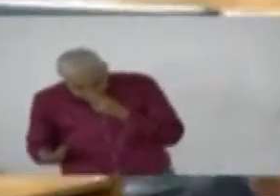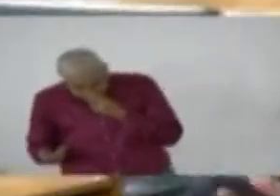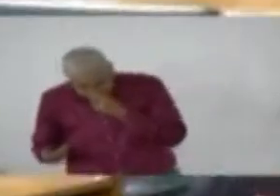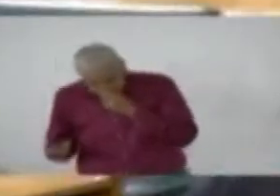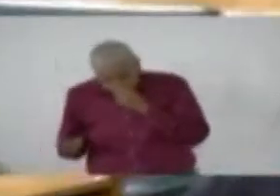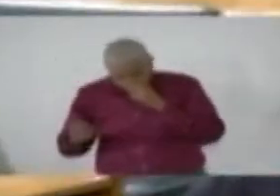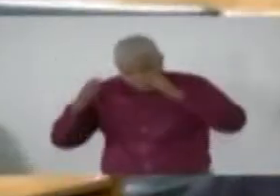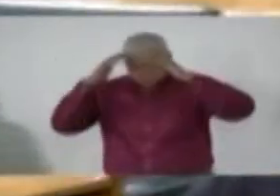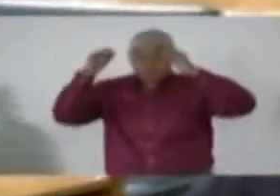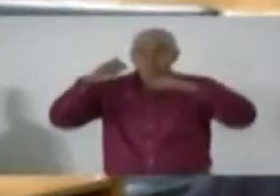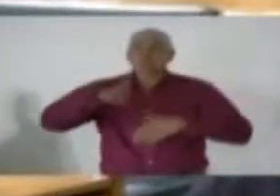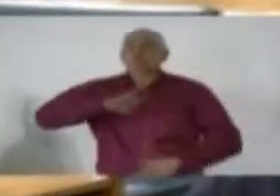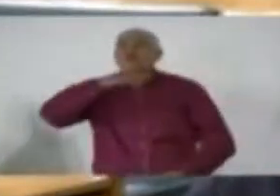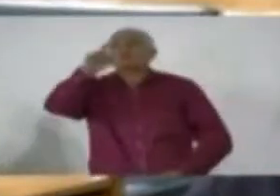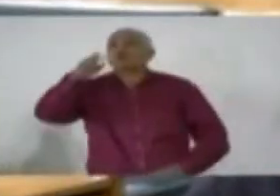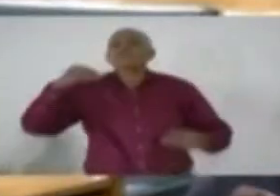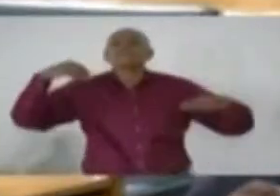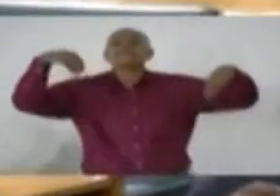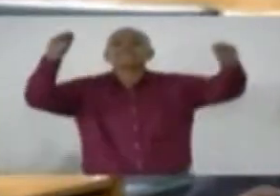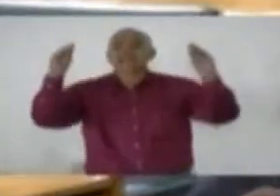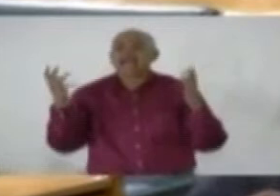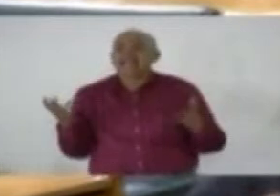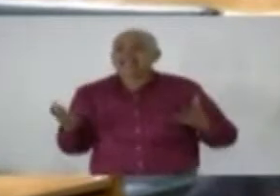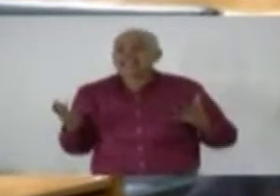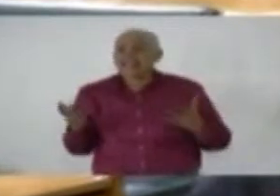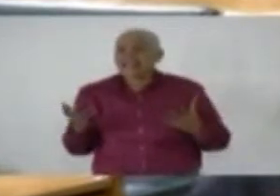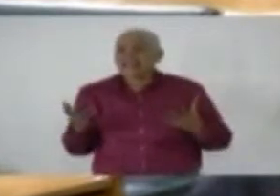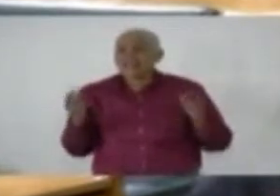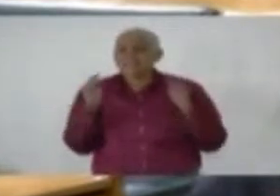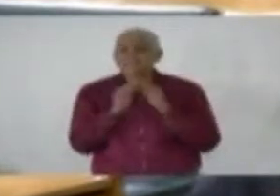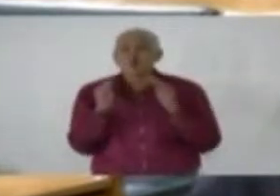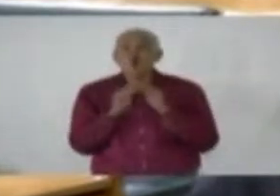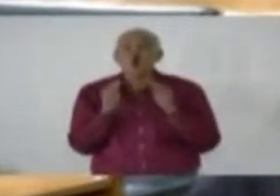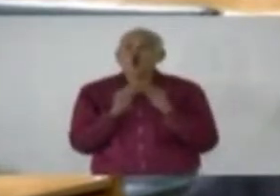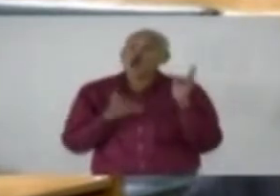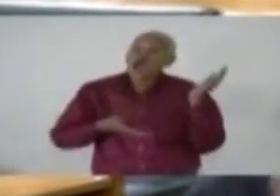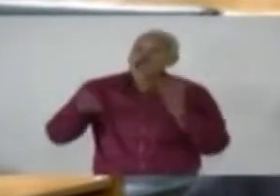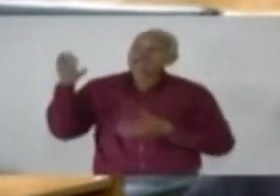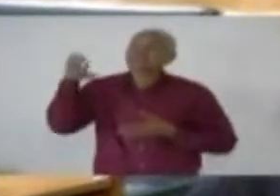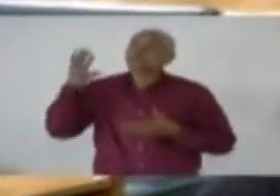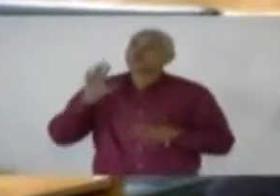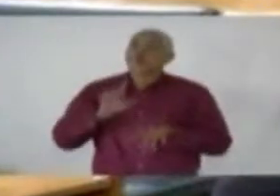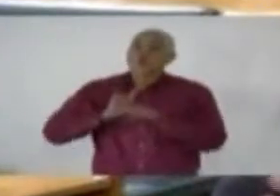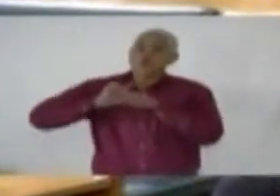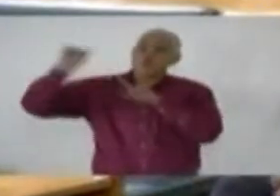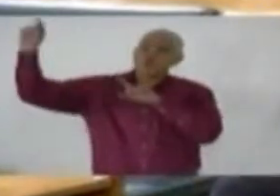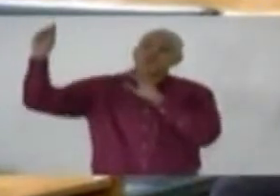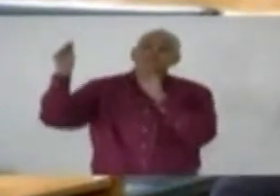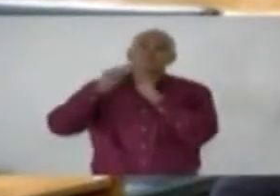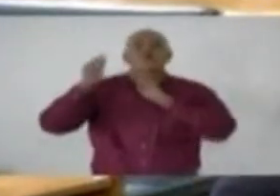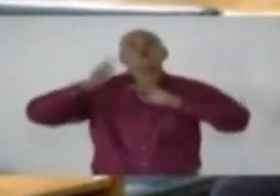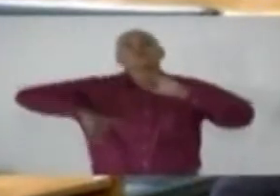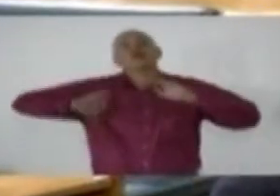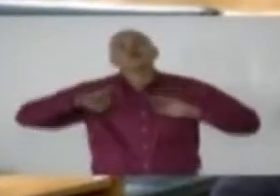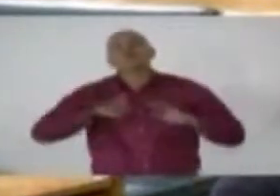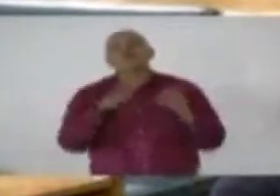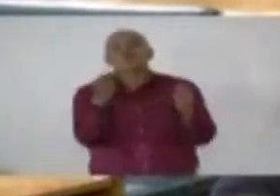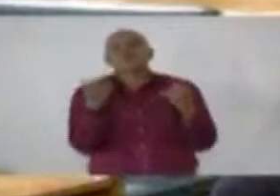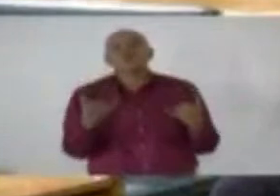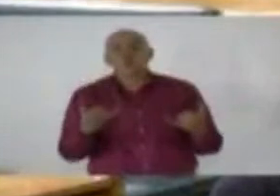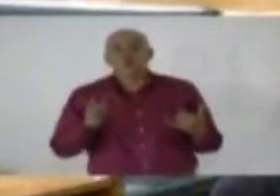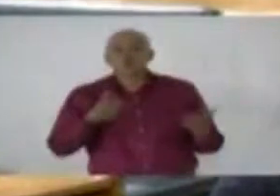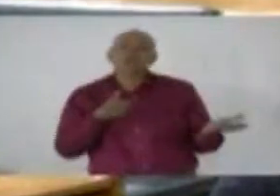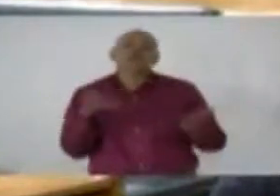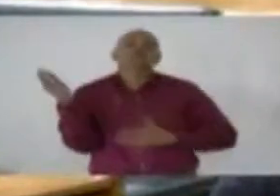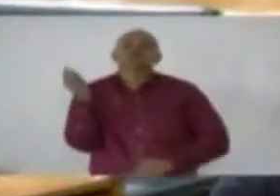Mr. President, we must sell a lot more, export exponentially more than we do now. We export a